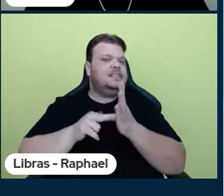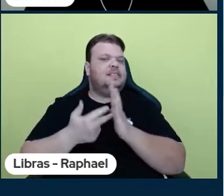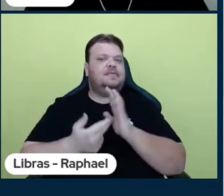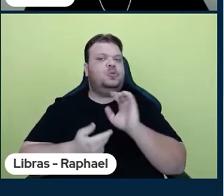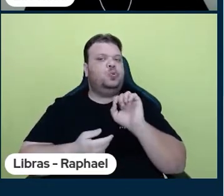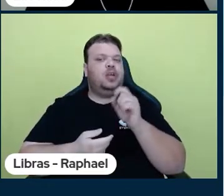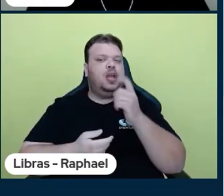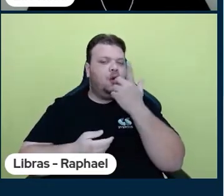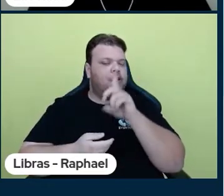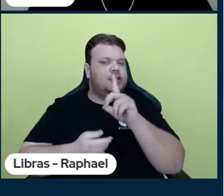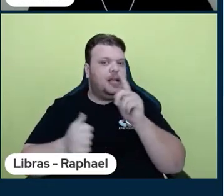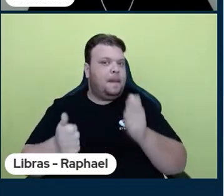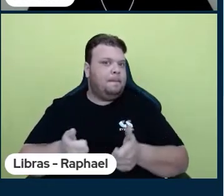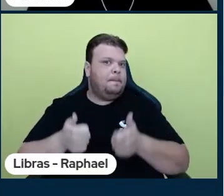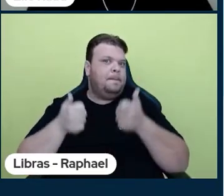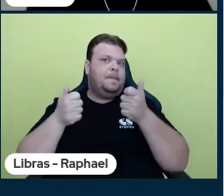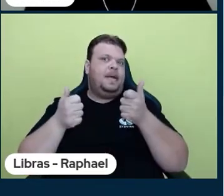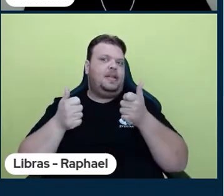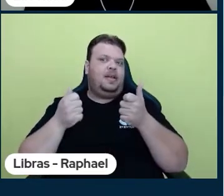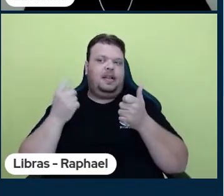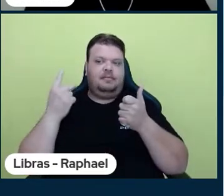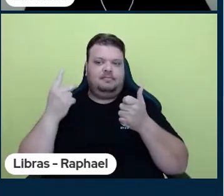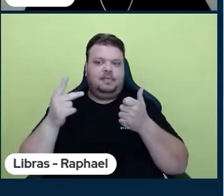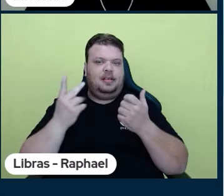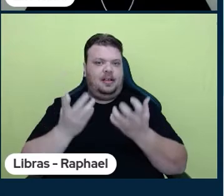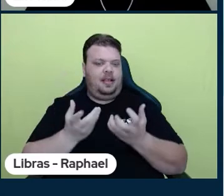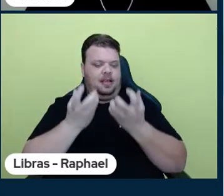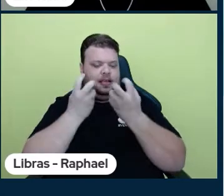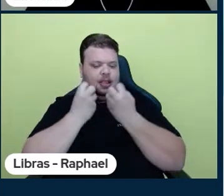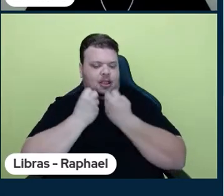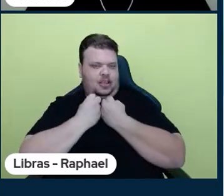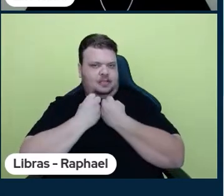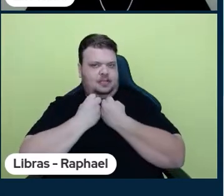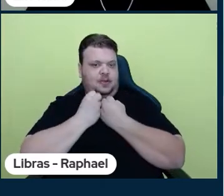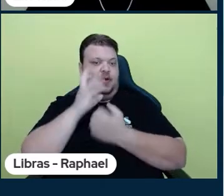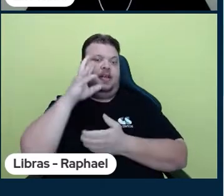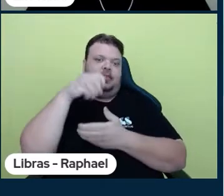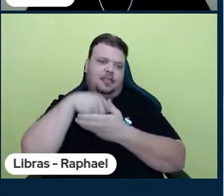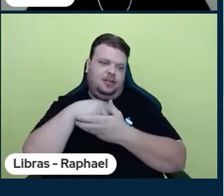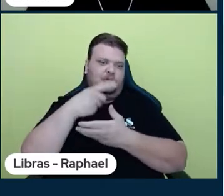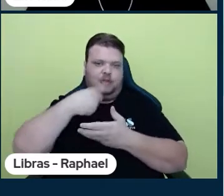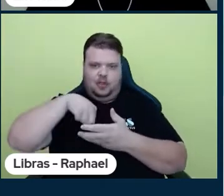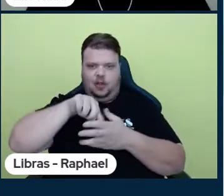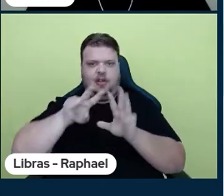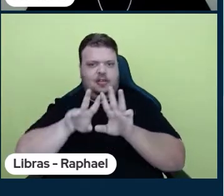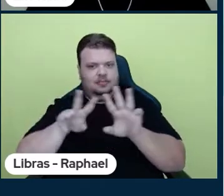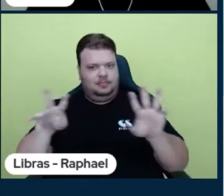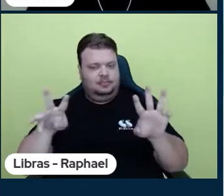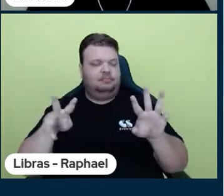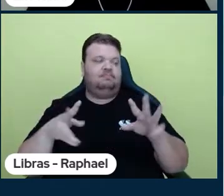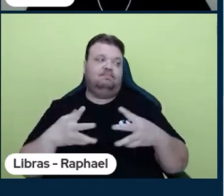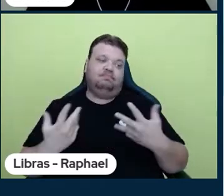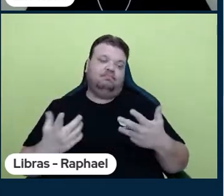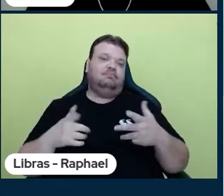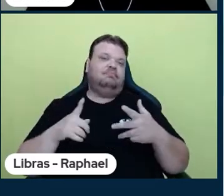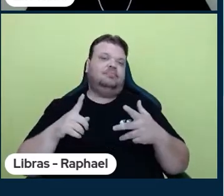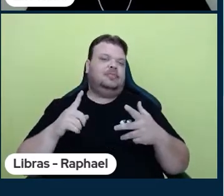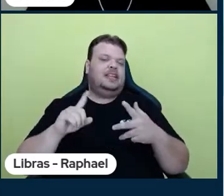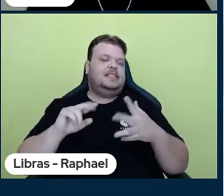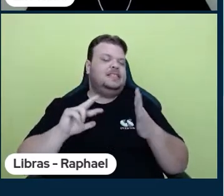Google. Now, if you want to look at this flow, as you may have noticed,